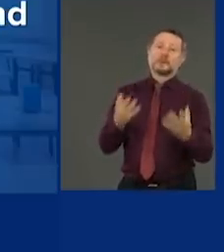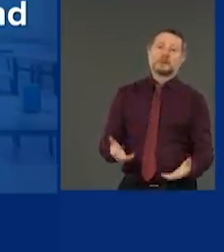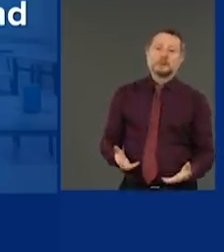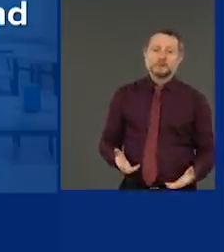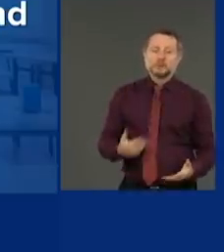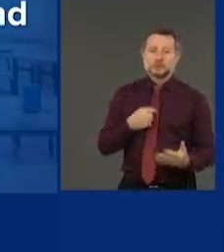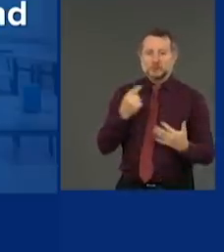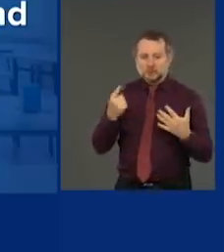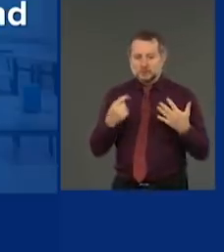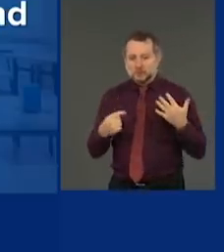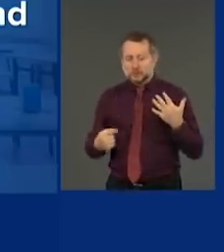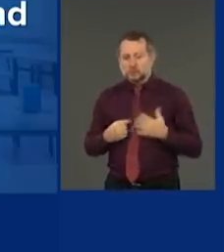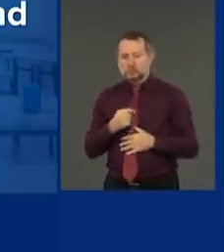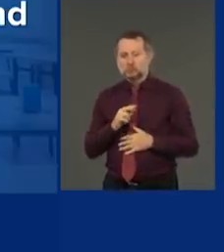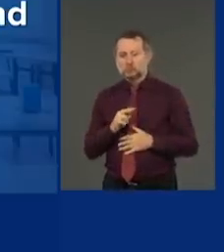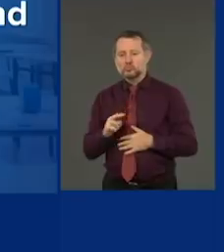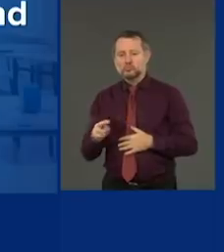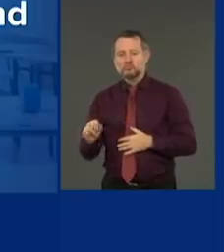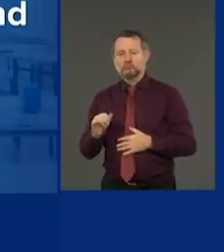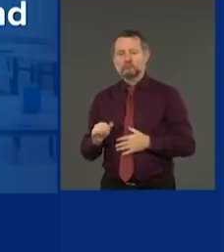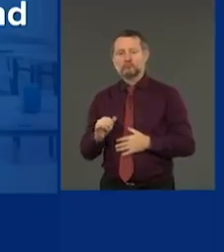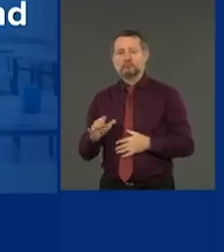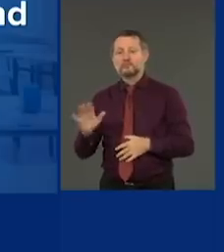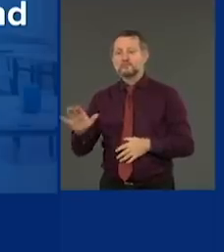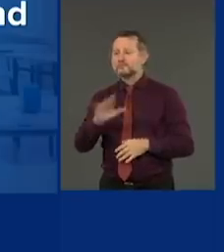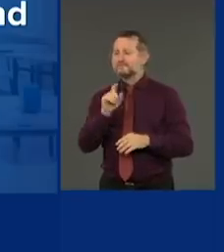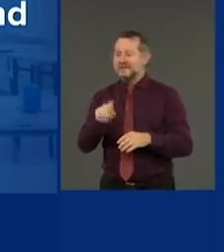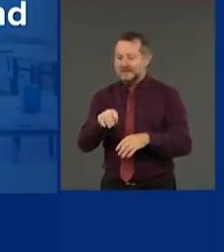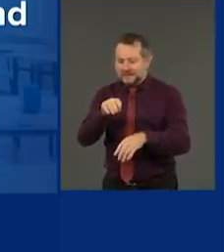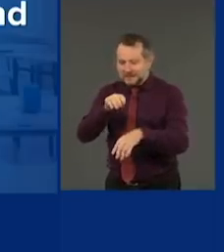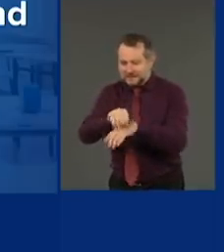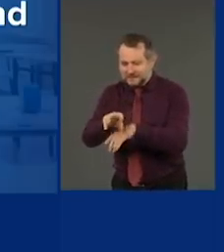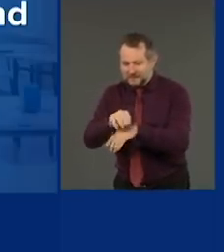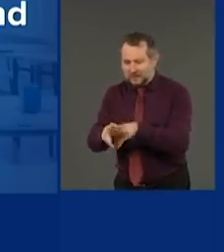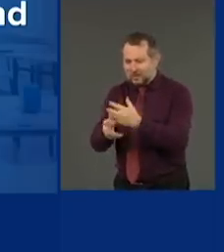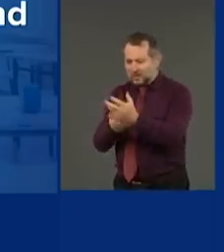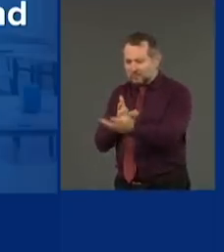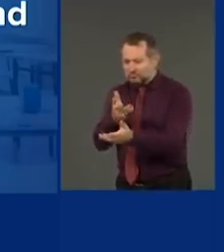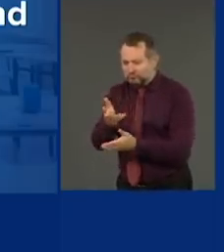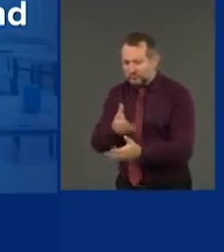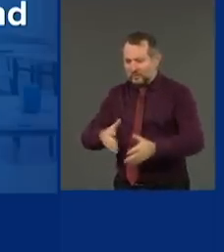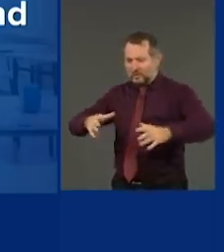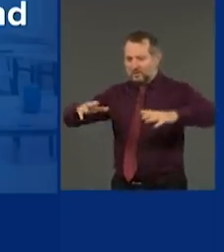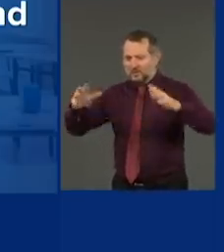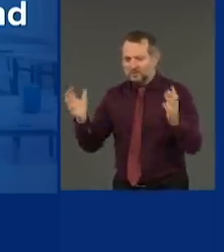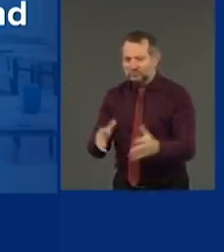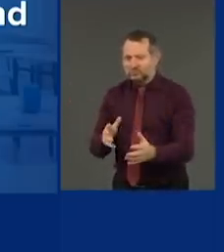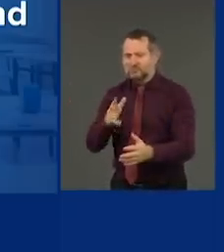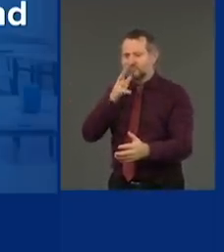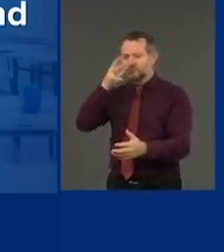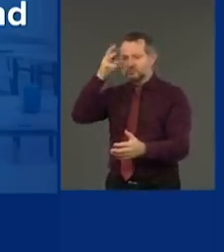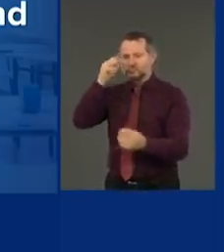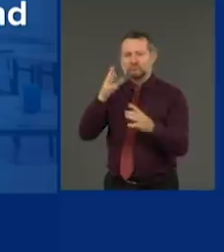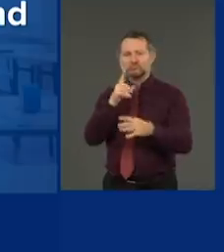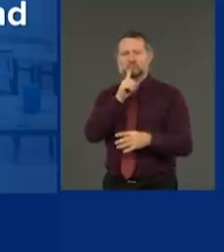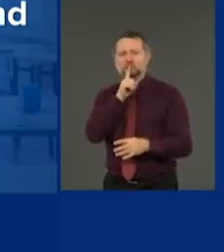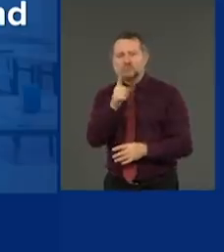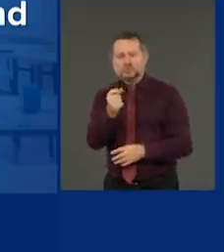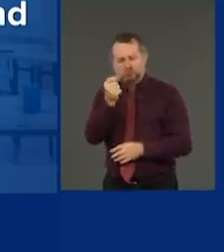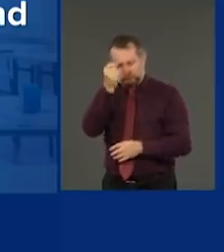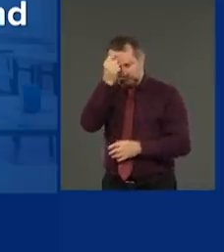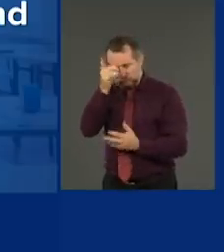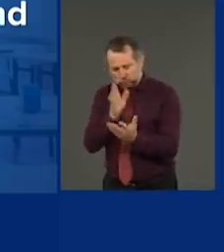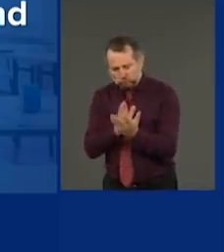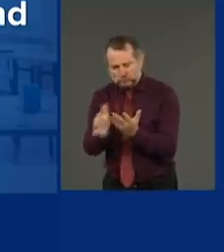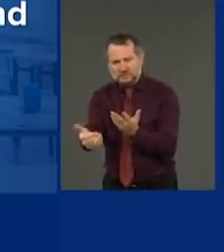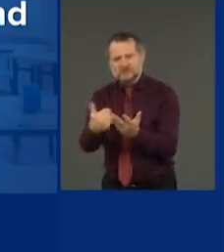Those consultation processes and sessions have to be real. They can't be